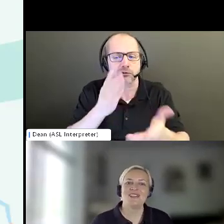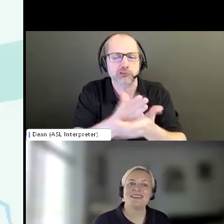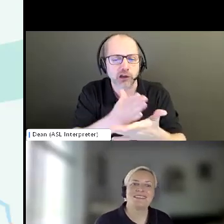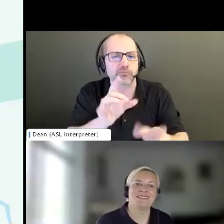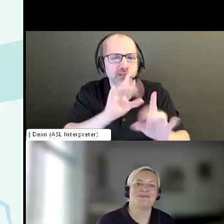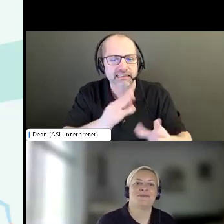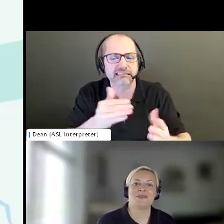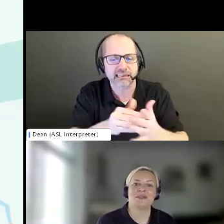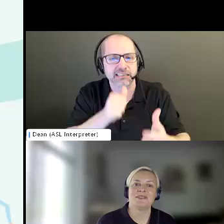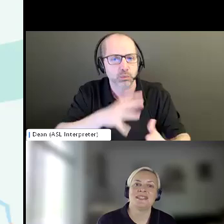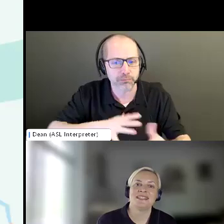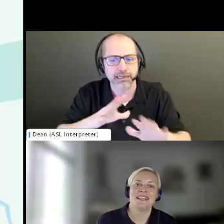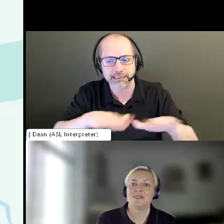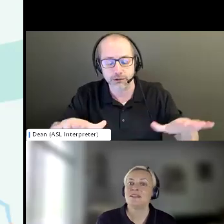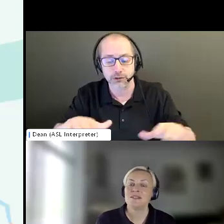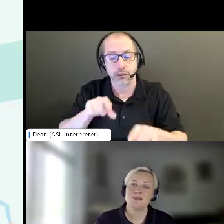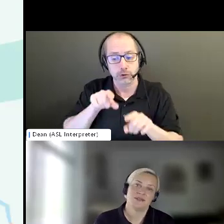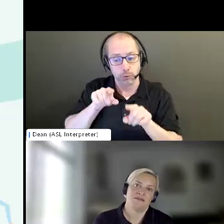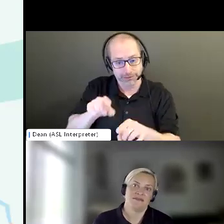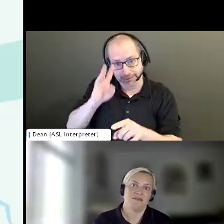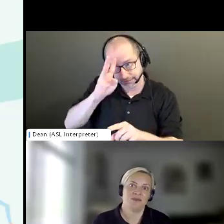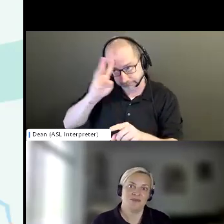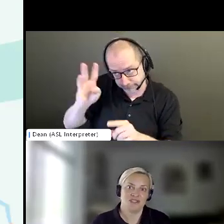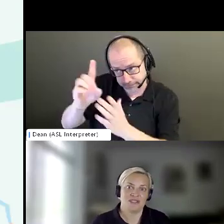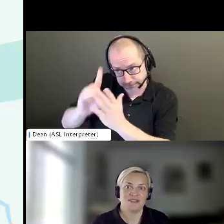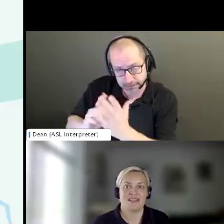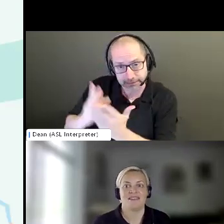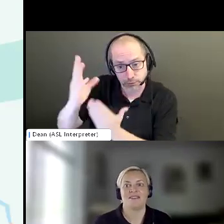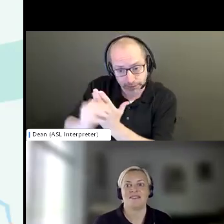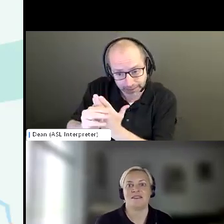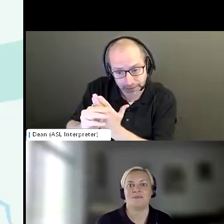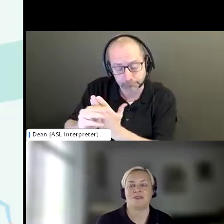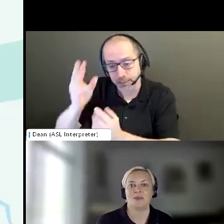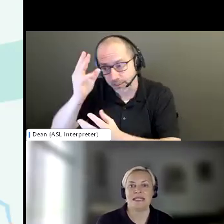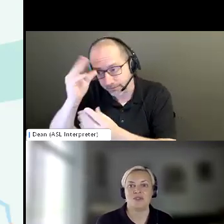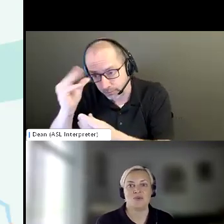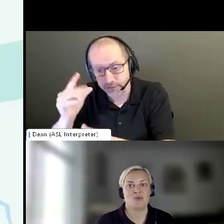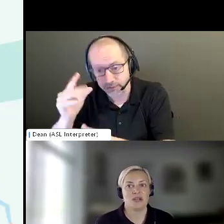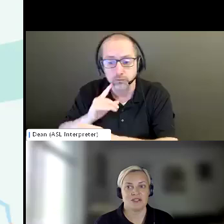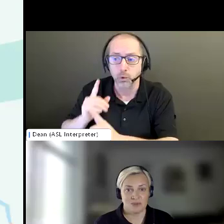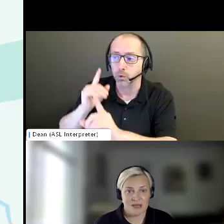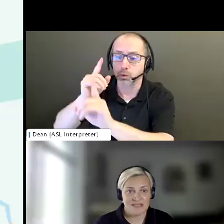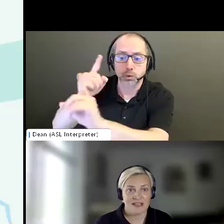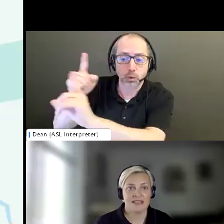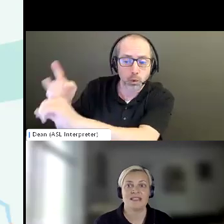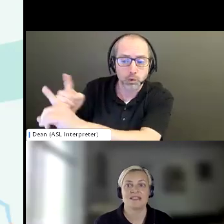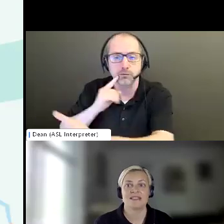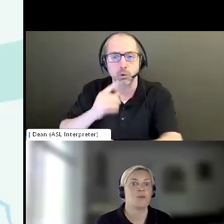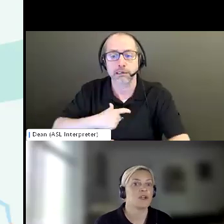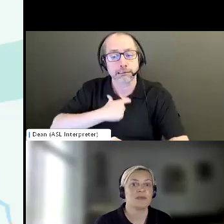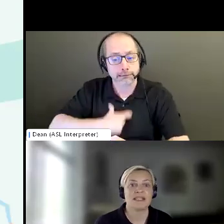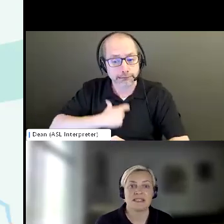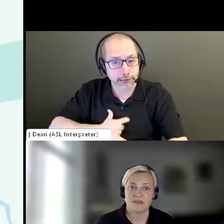she designs and develops curricula and materials on a number of initiatives that are related to gender-based violence,